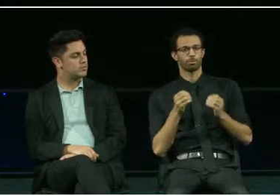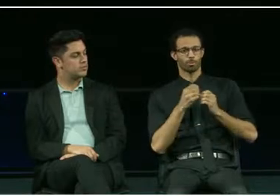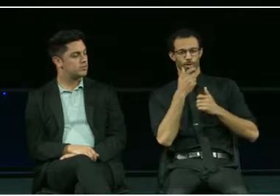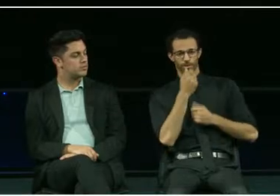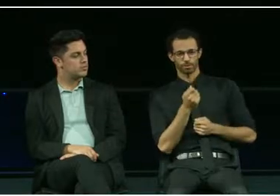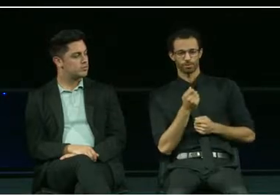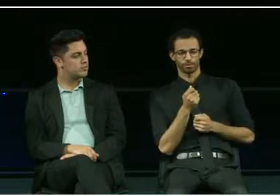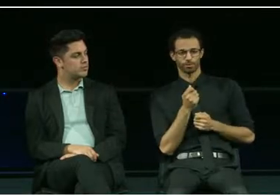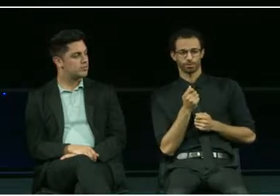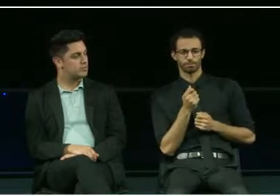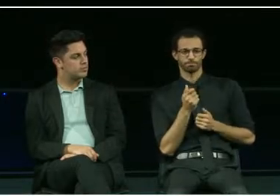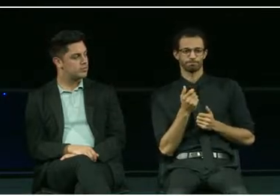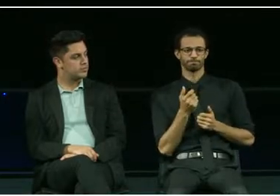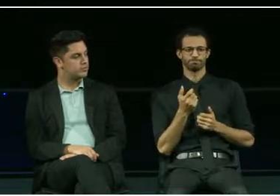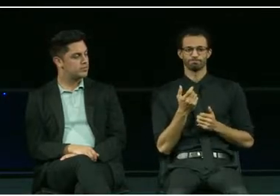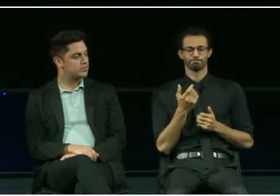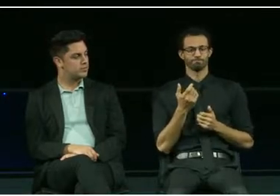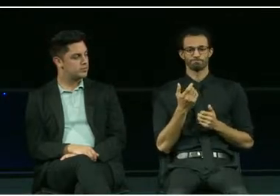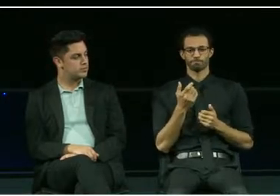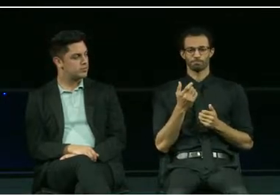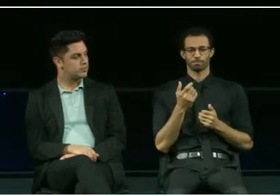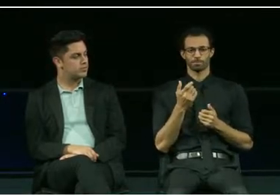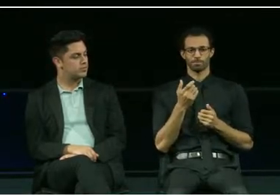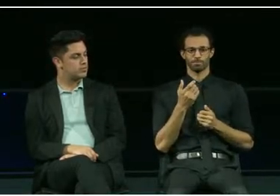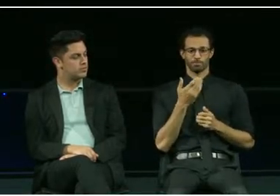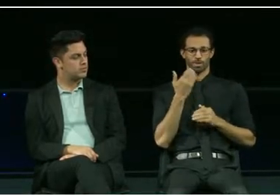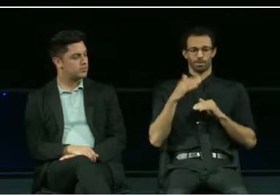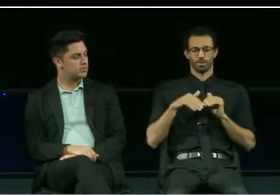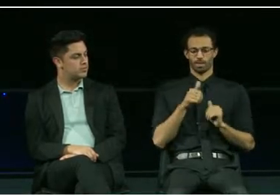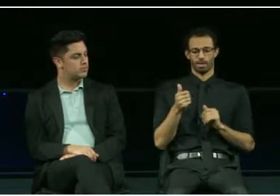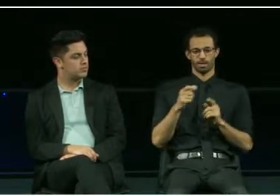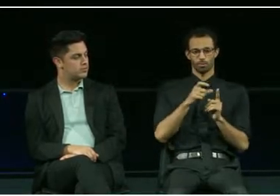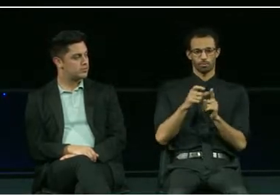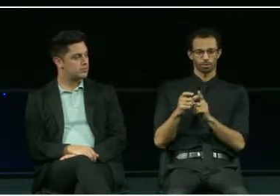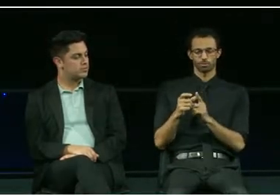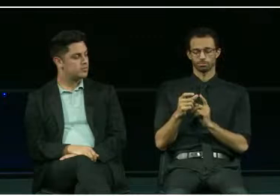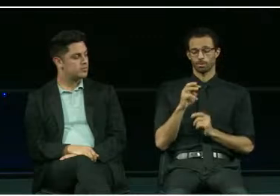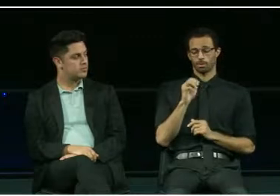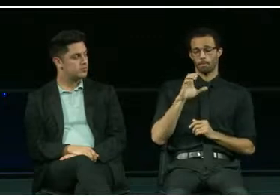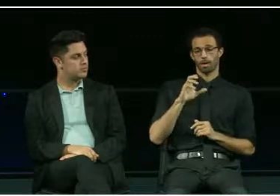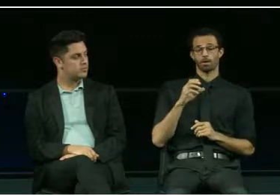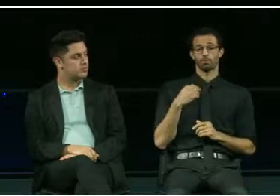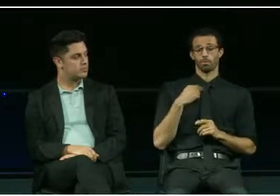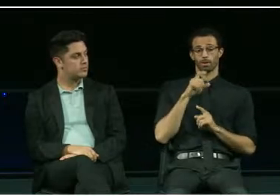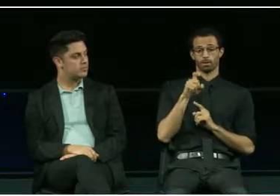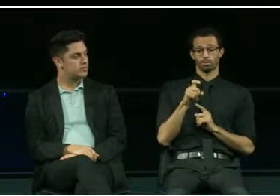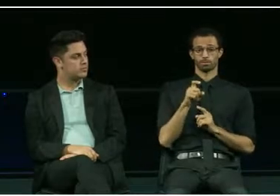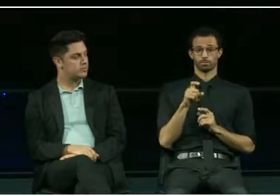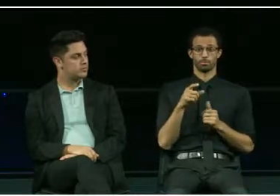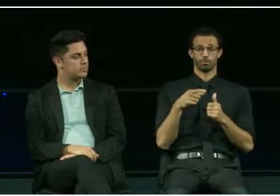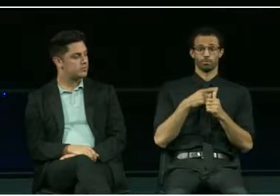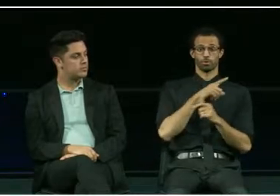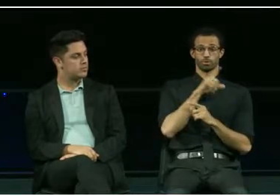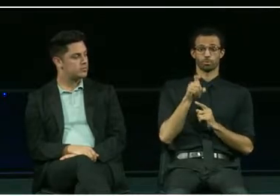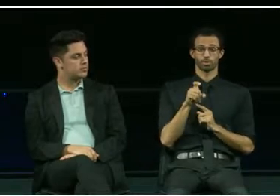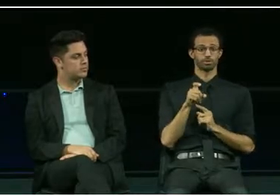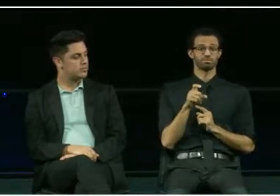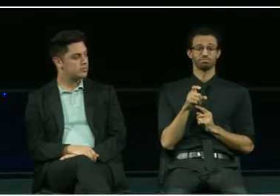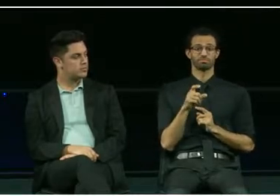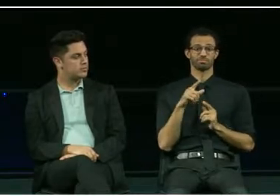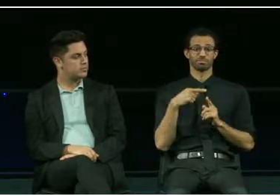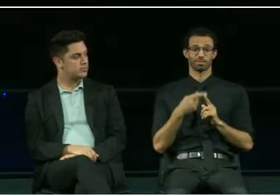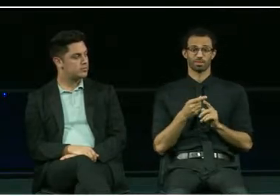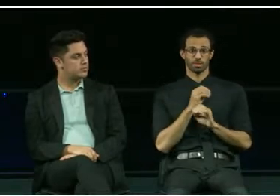words that the subject might say. Like Mac, we ask him one question, the first question we ask him, and he doesn't even answer